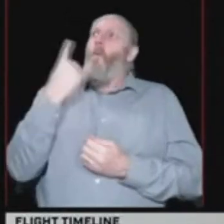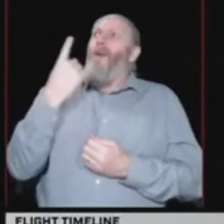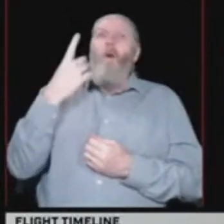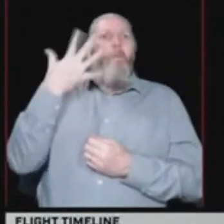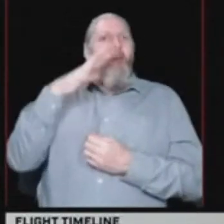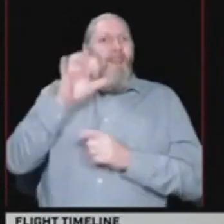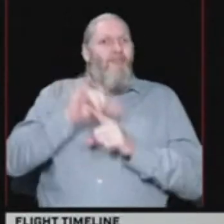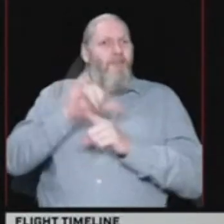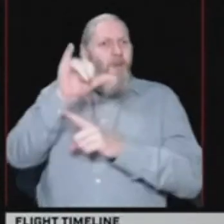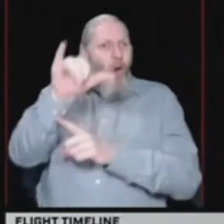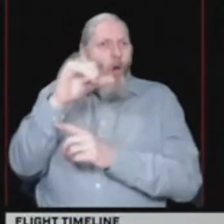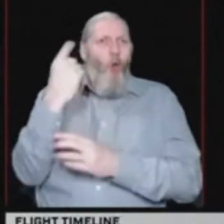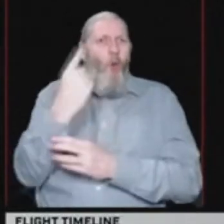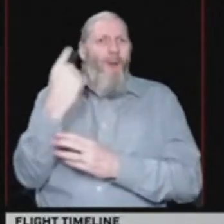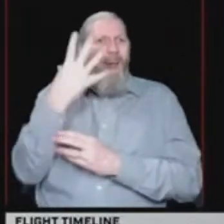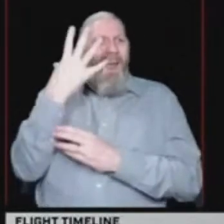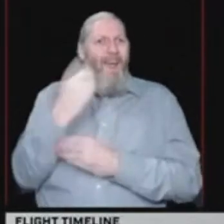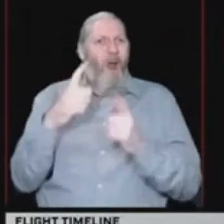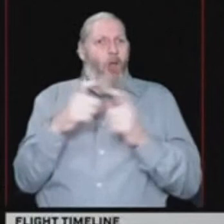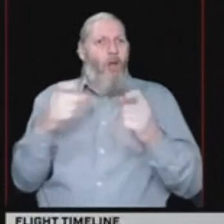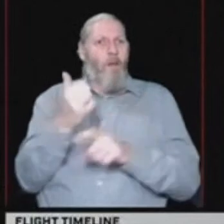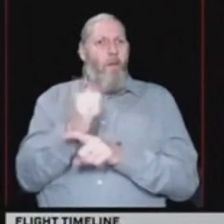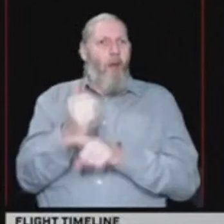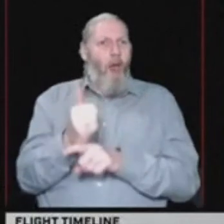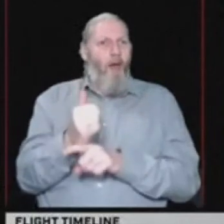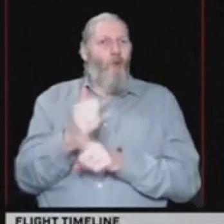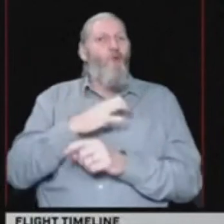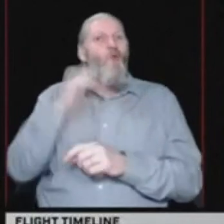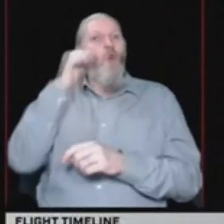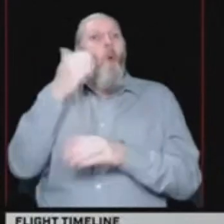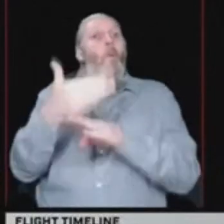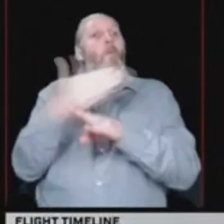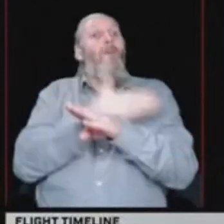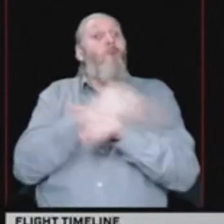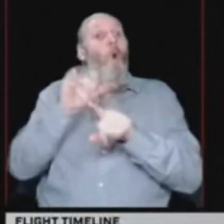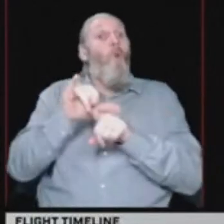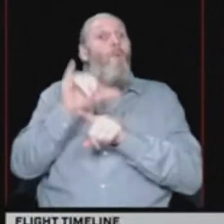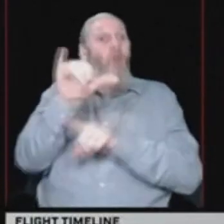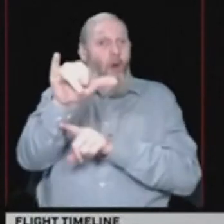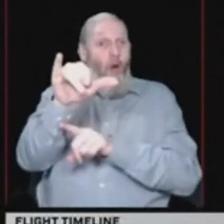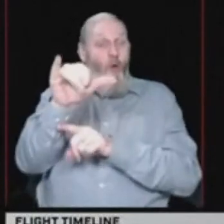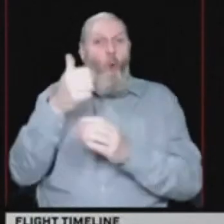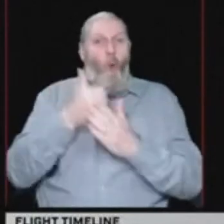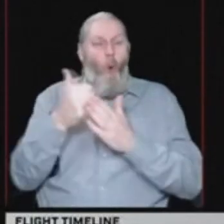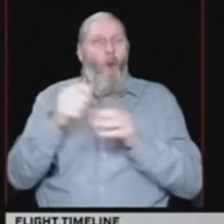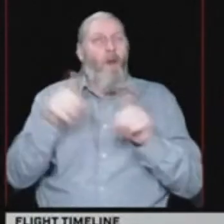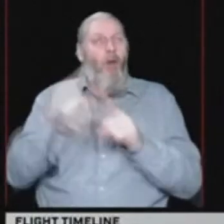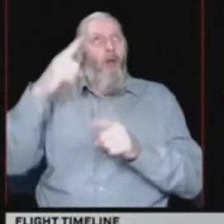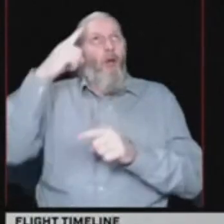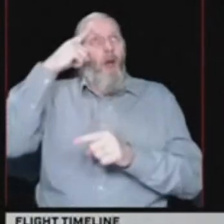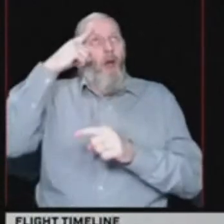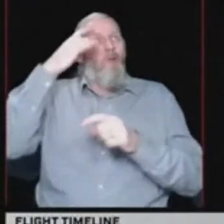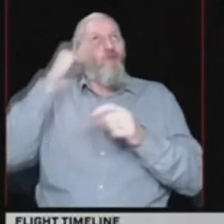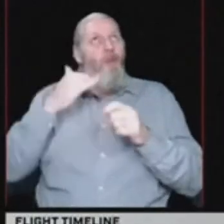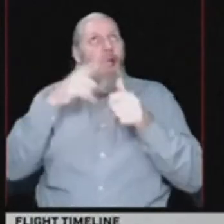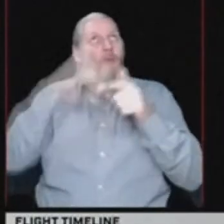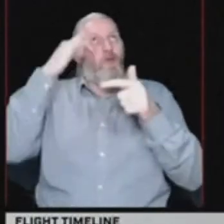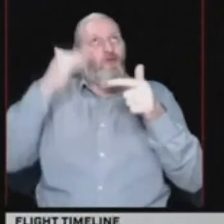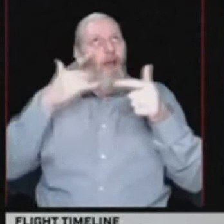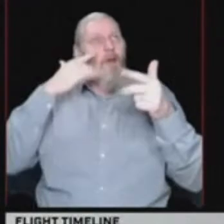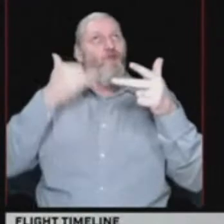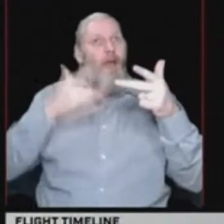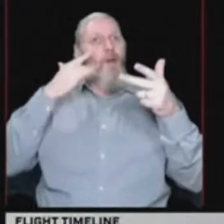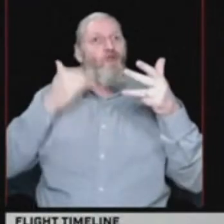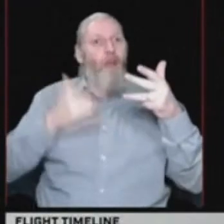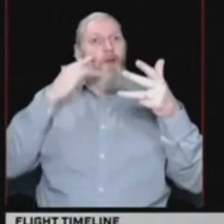that the thing that you're always doing before a flight is you going through the pre-flight checks in your mind, and then after that you go